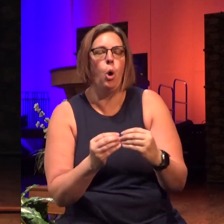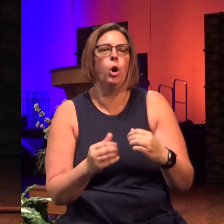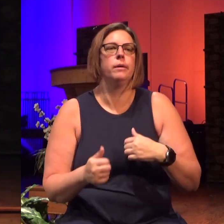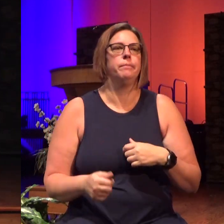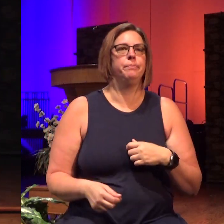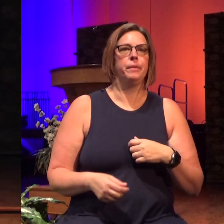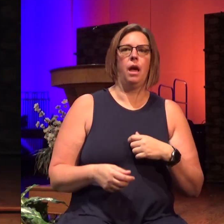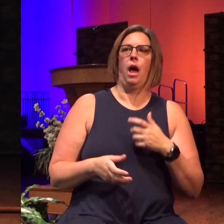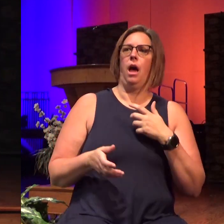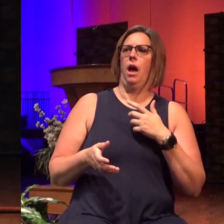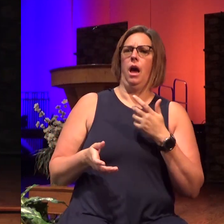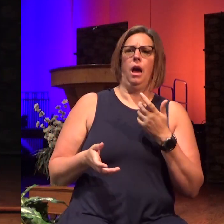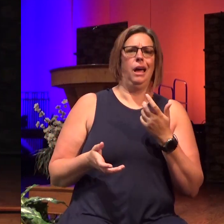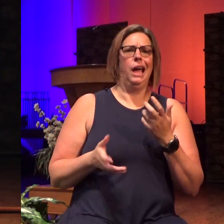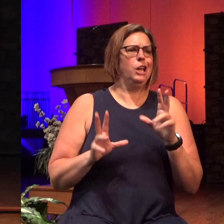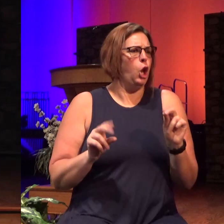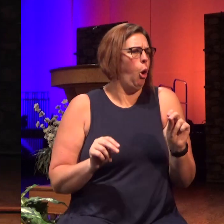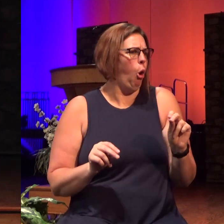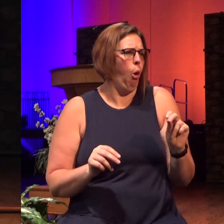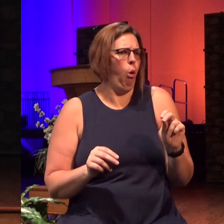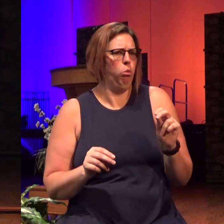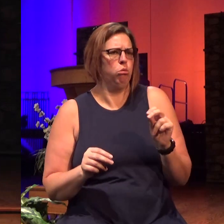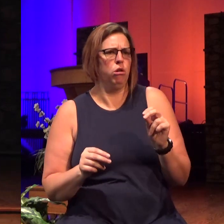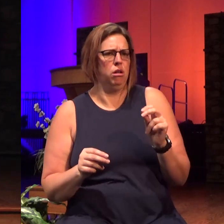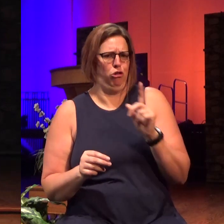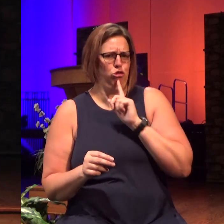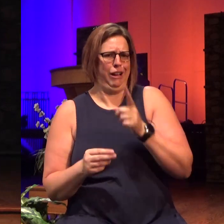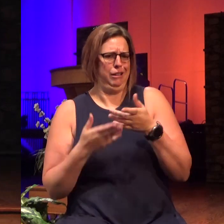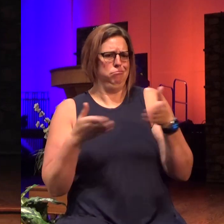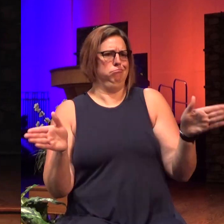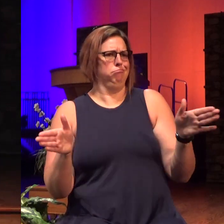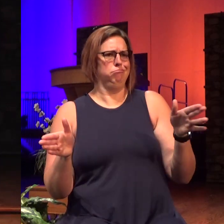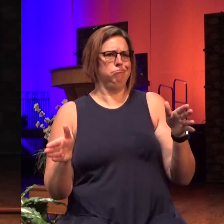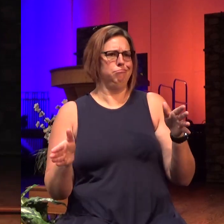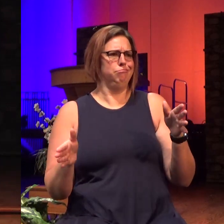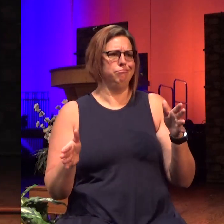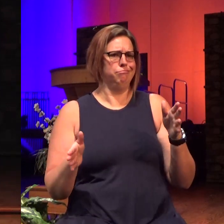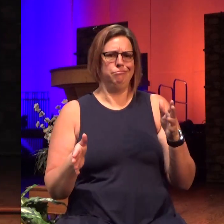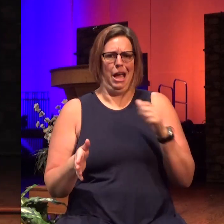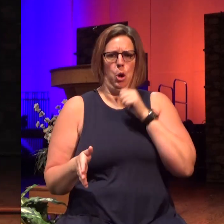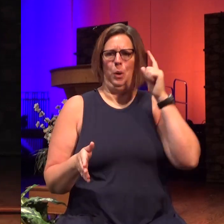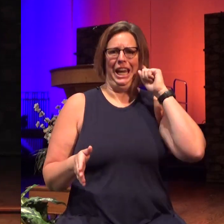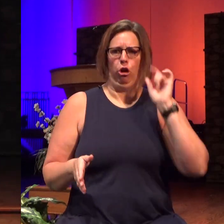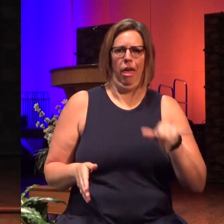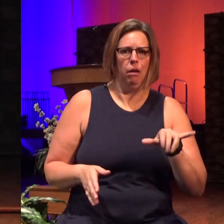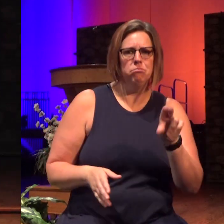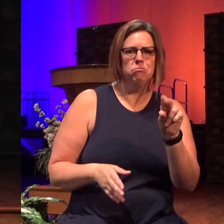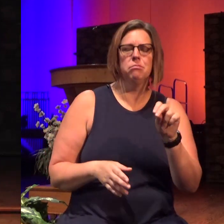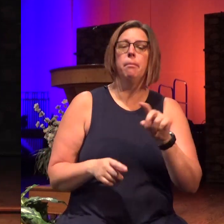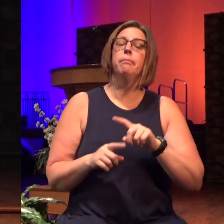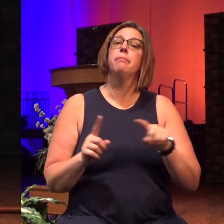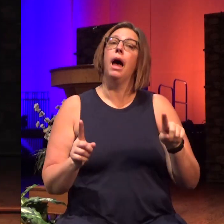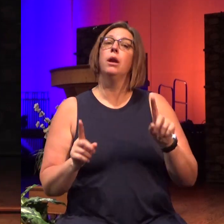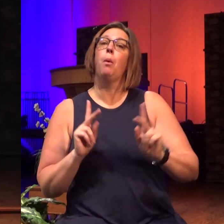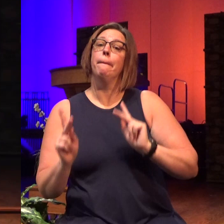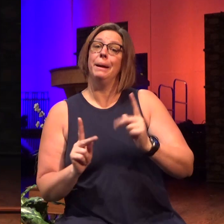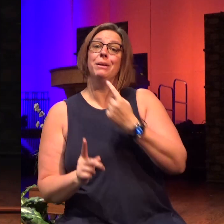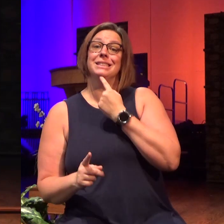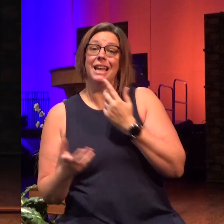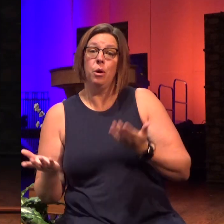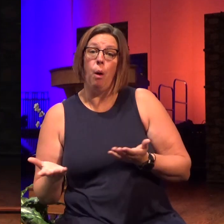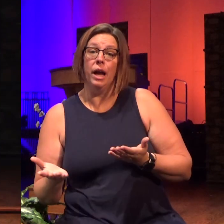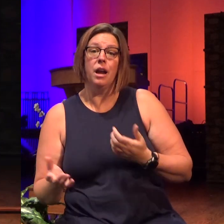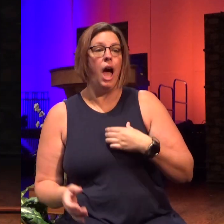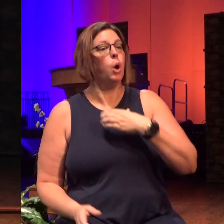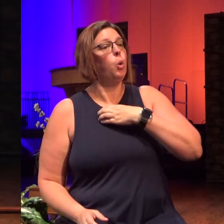for my family, that sort of thing. But by and large, the thing that people say is that I wish that I